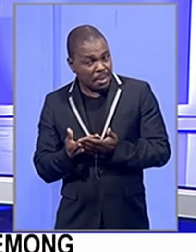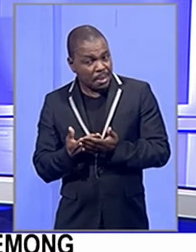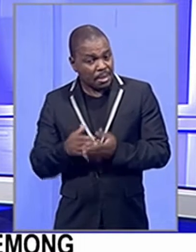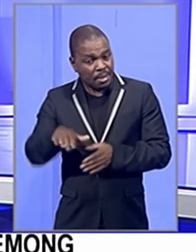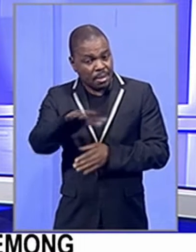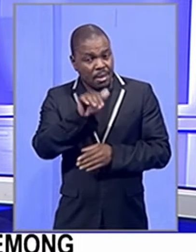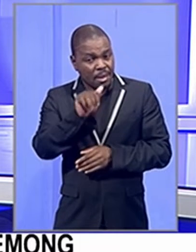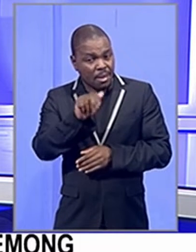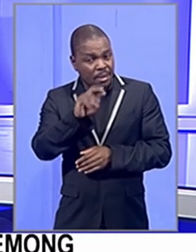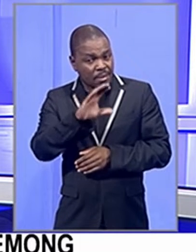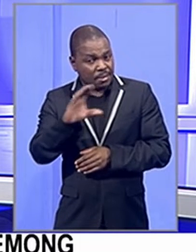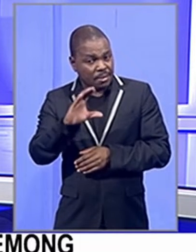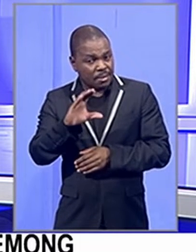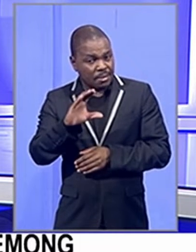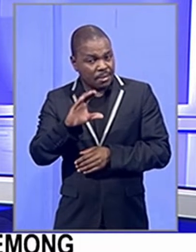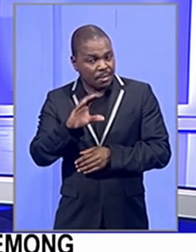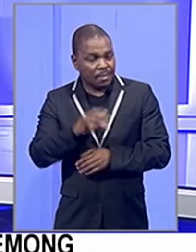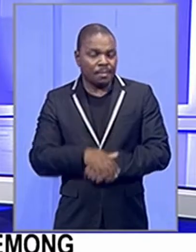yinzi.